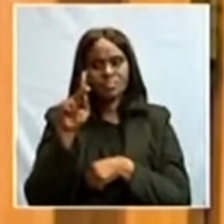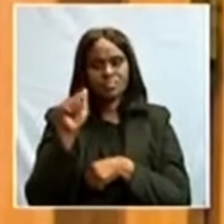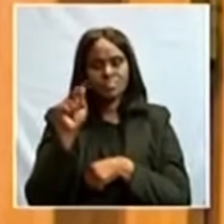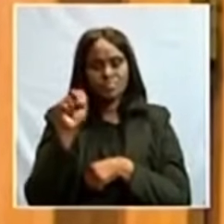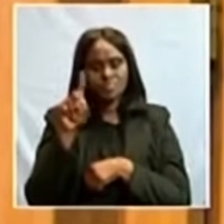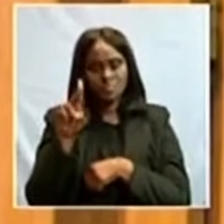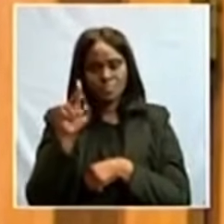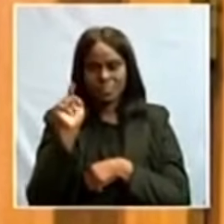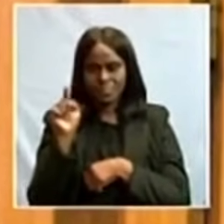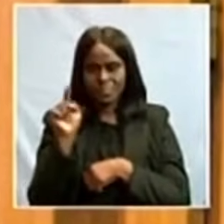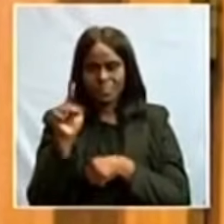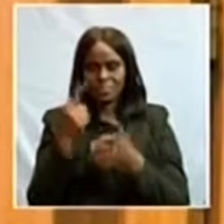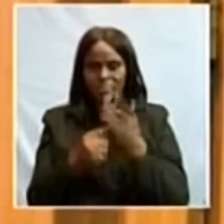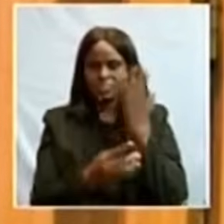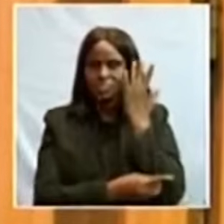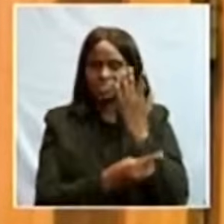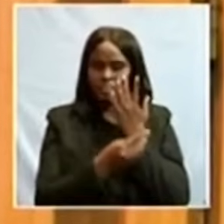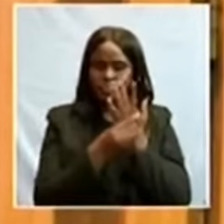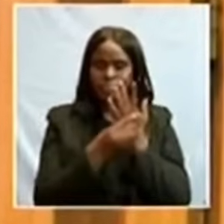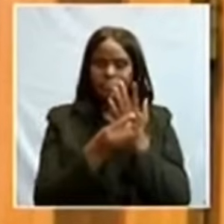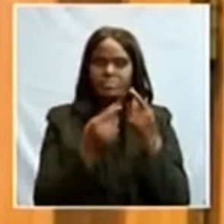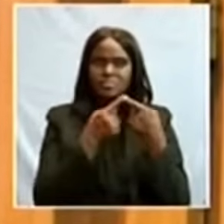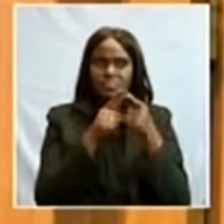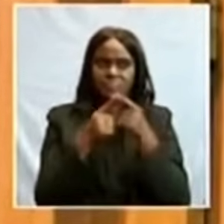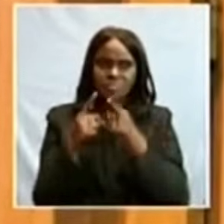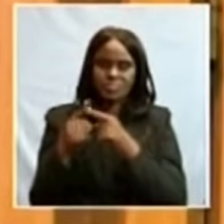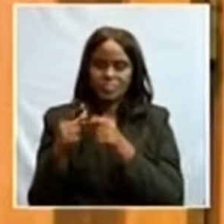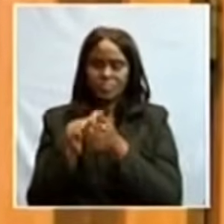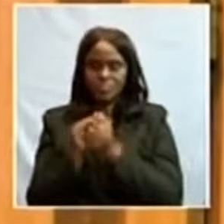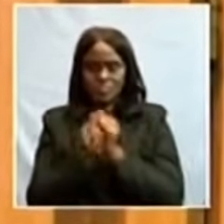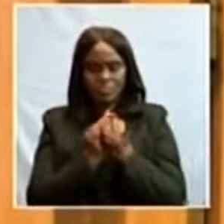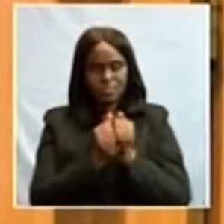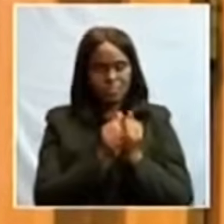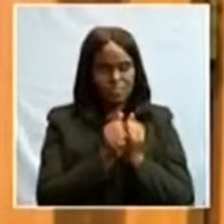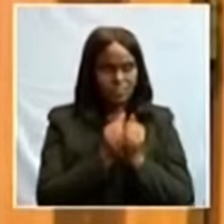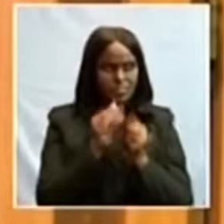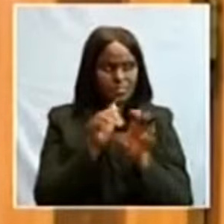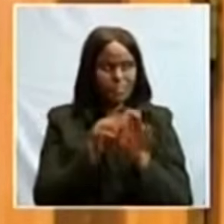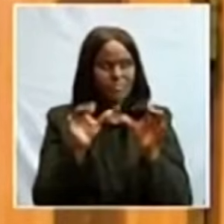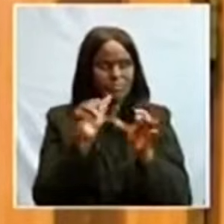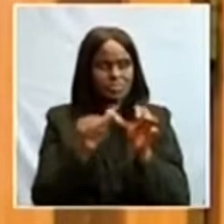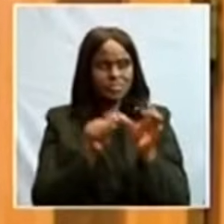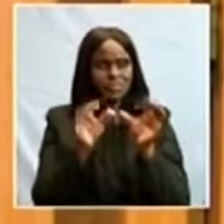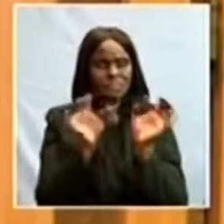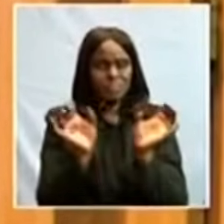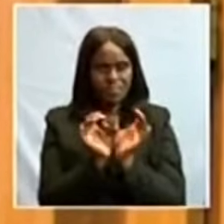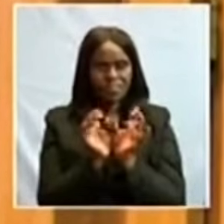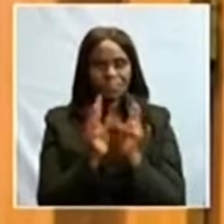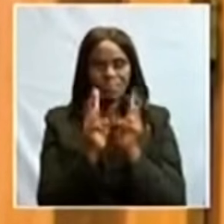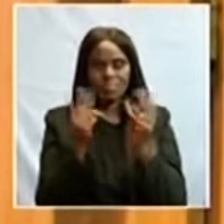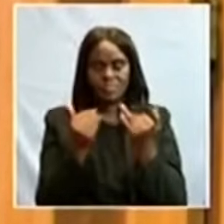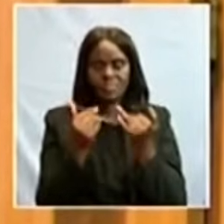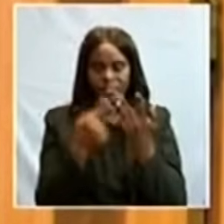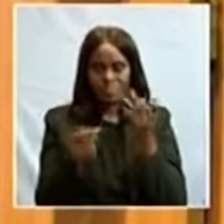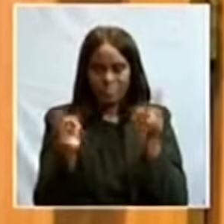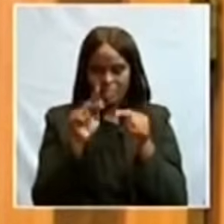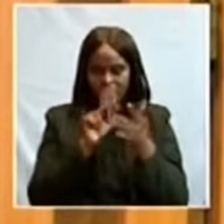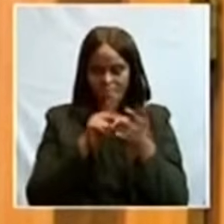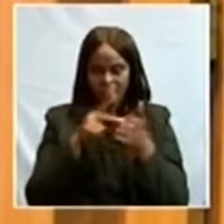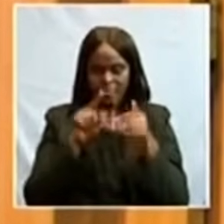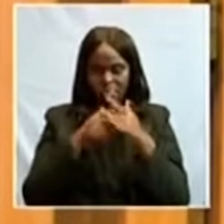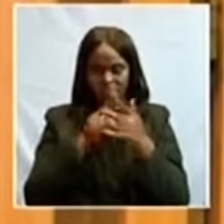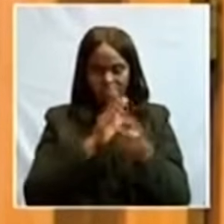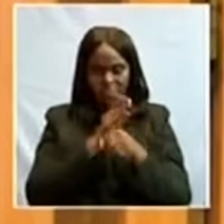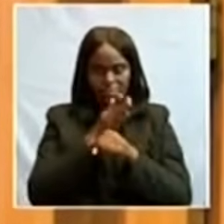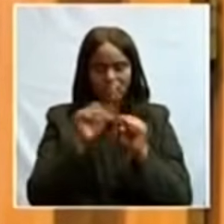Kandu, on the development of multi-sports facilities in each constituency. And so when business resumes